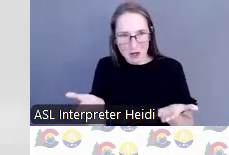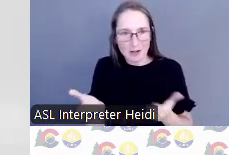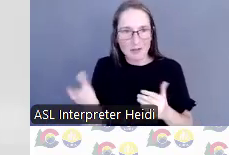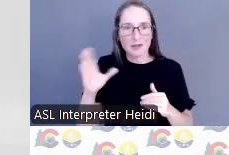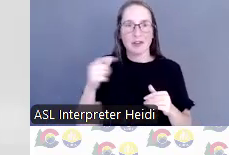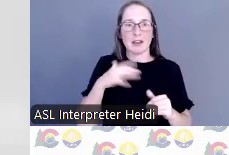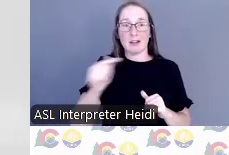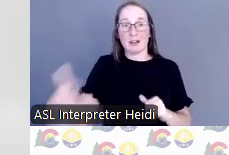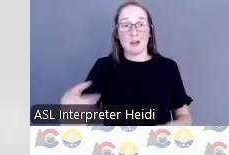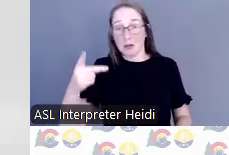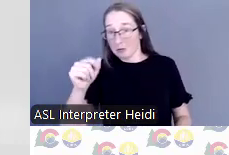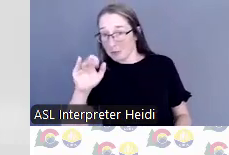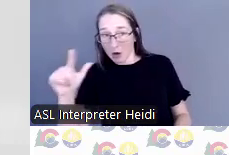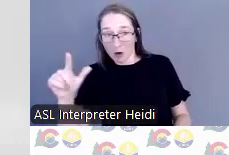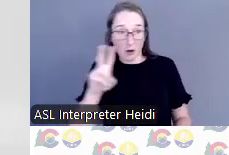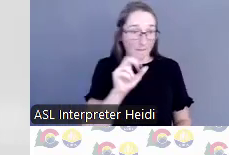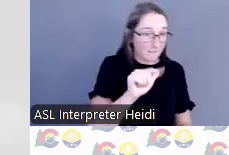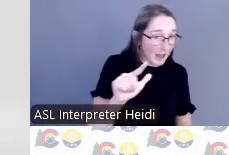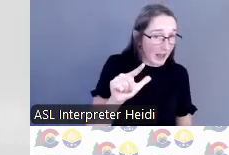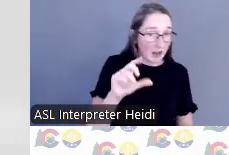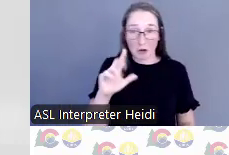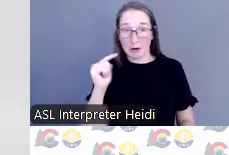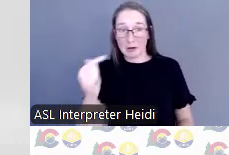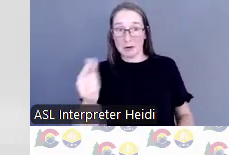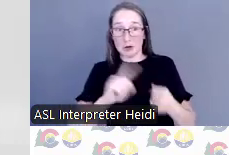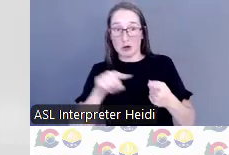pass it over to either Paul, Val, or back to you, Carrie.